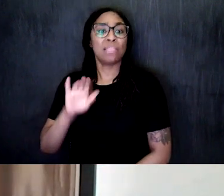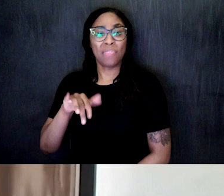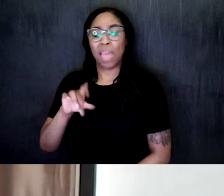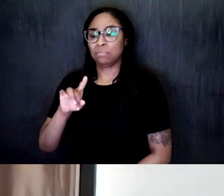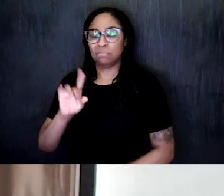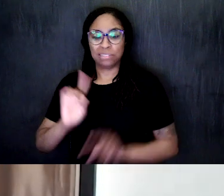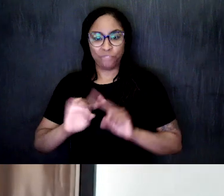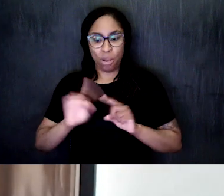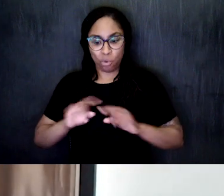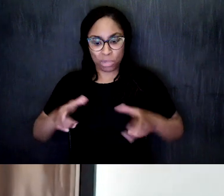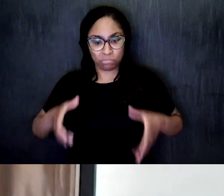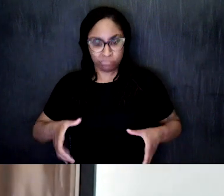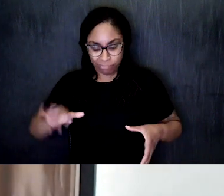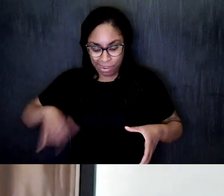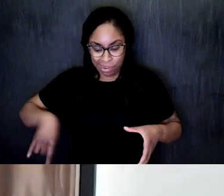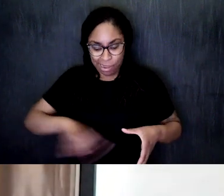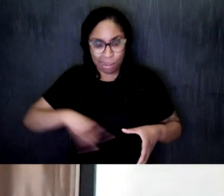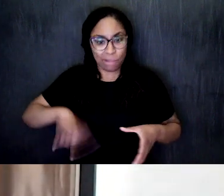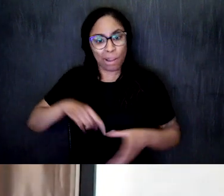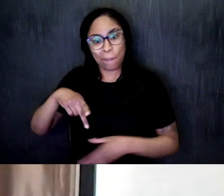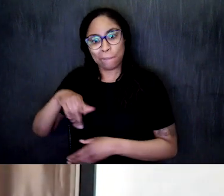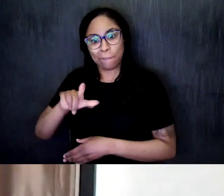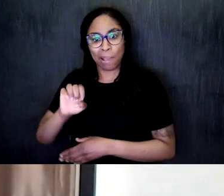your sacrum, your pelvis,